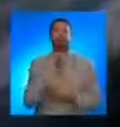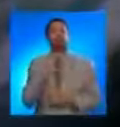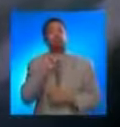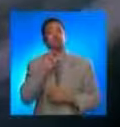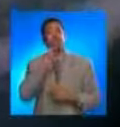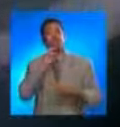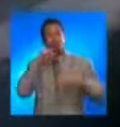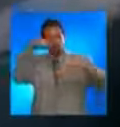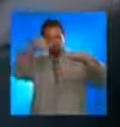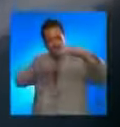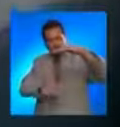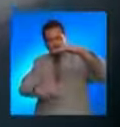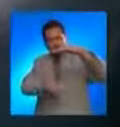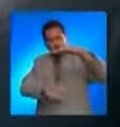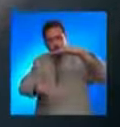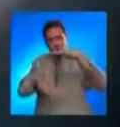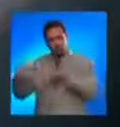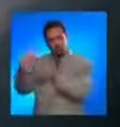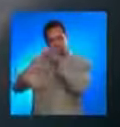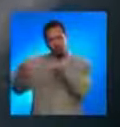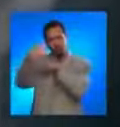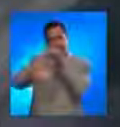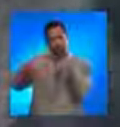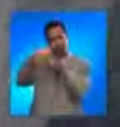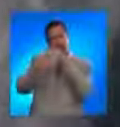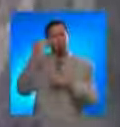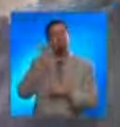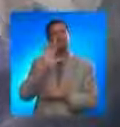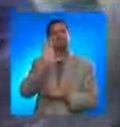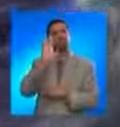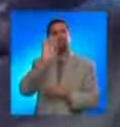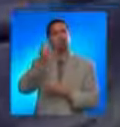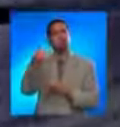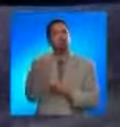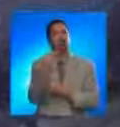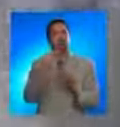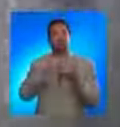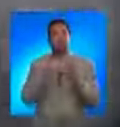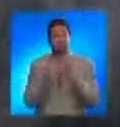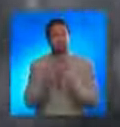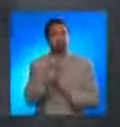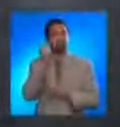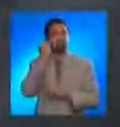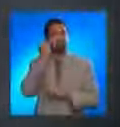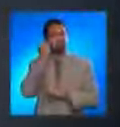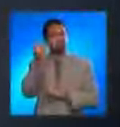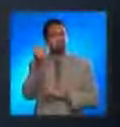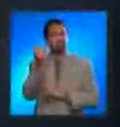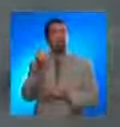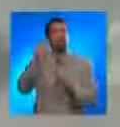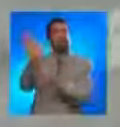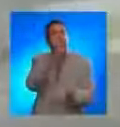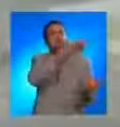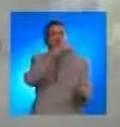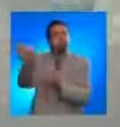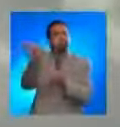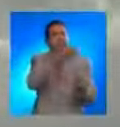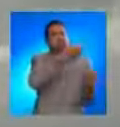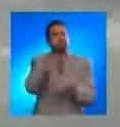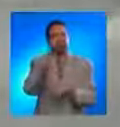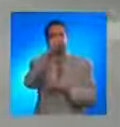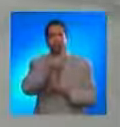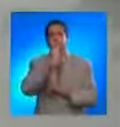The force of tsunami waves is enormous. A water current moving at 5 miles per hour has a force equal to 160